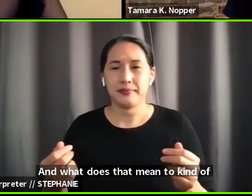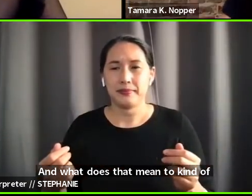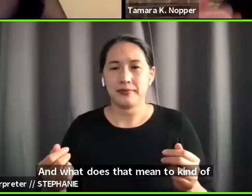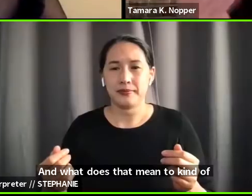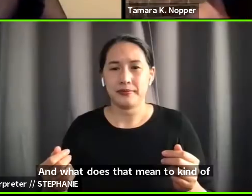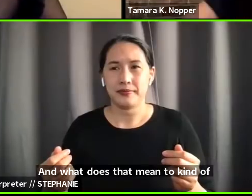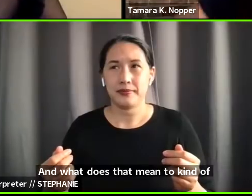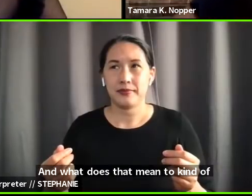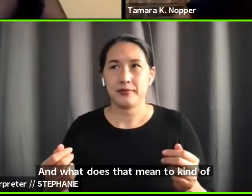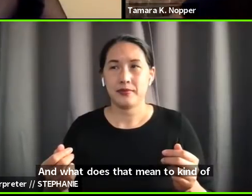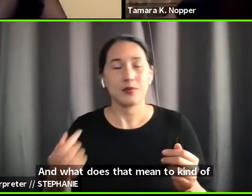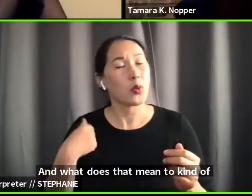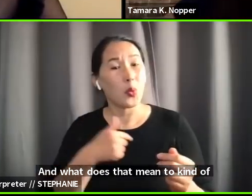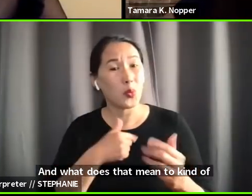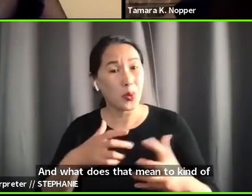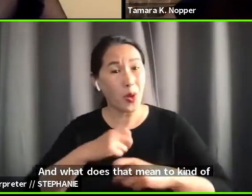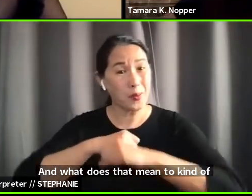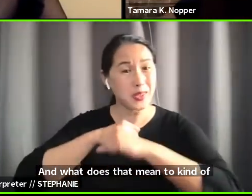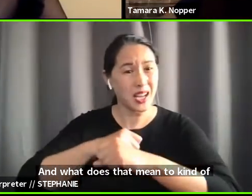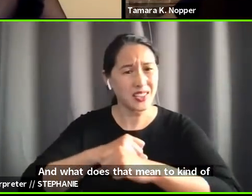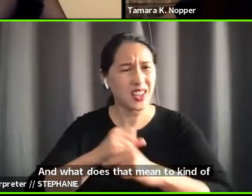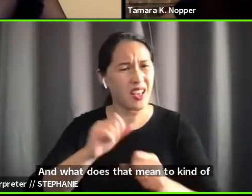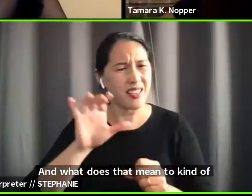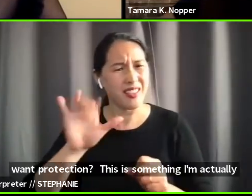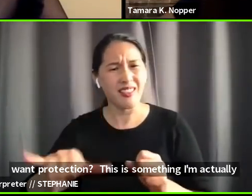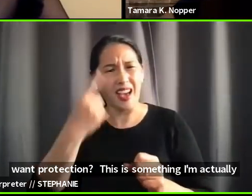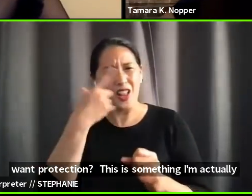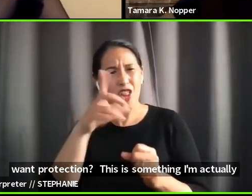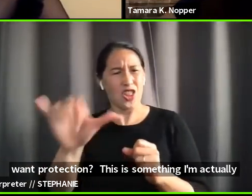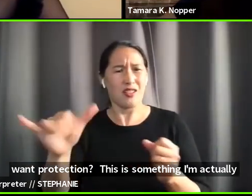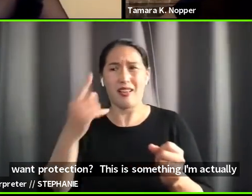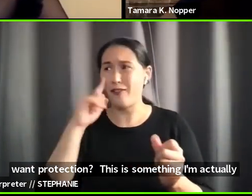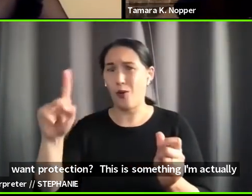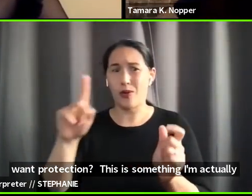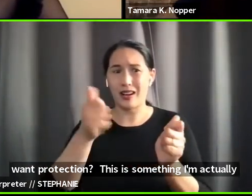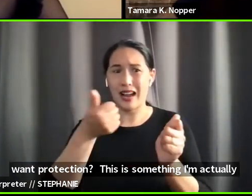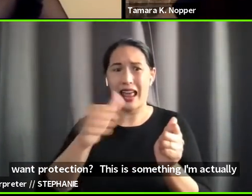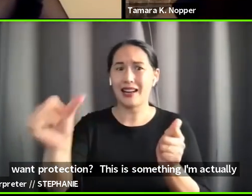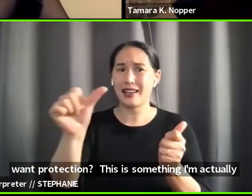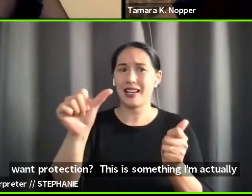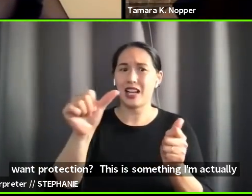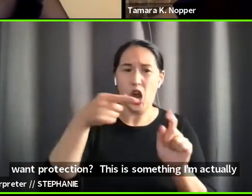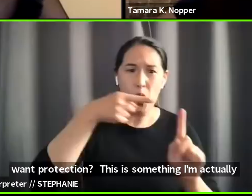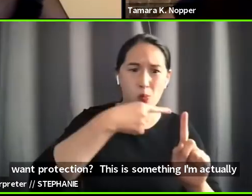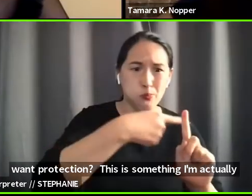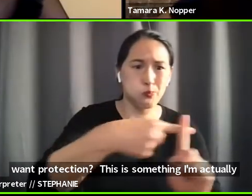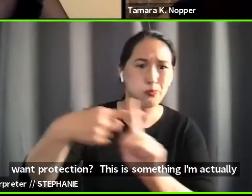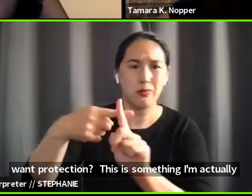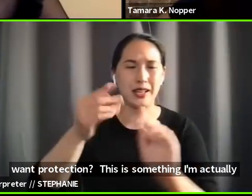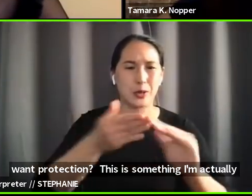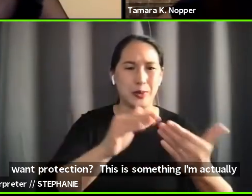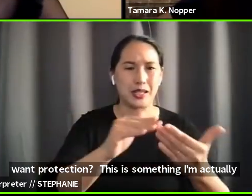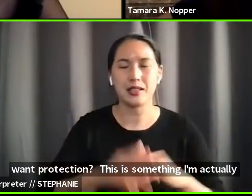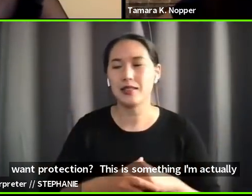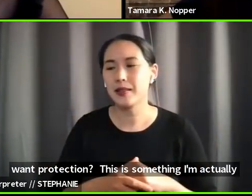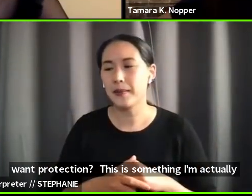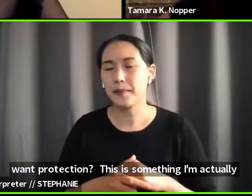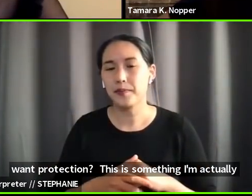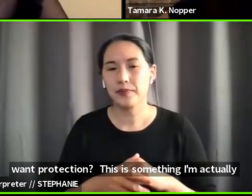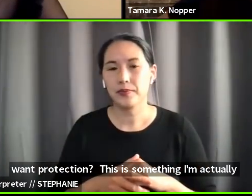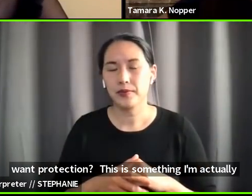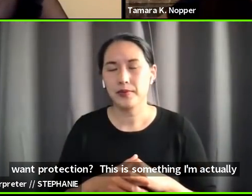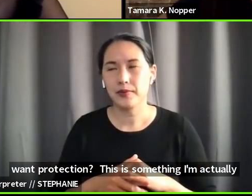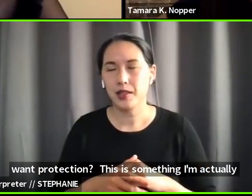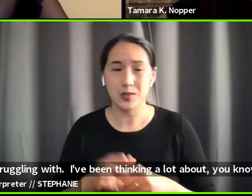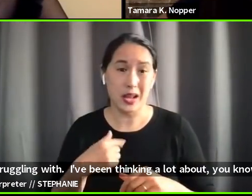protection? This is something I'm actually struggling with. I've been thinking a lot about what does, you know, people are debating